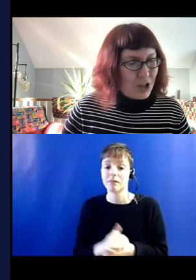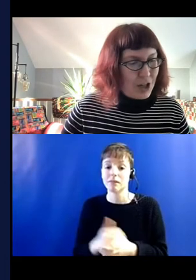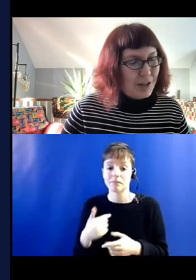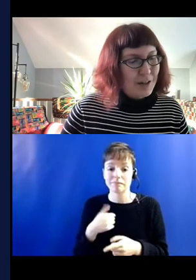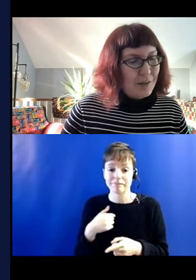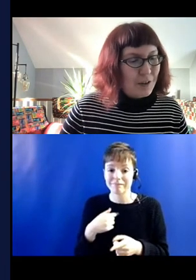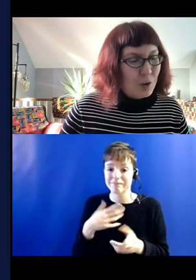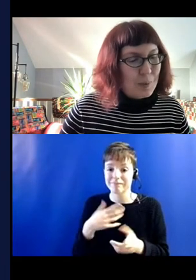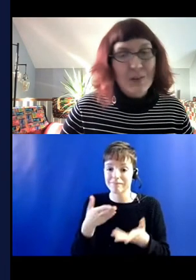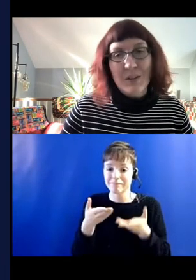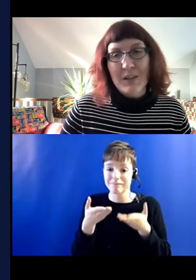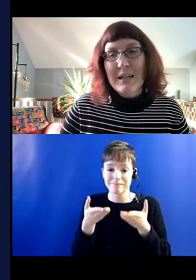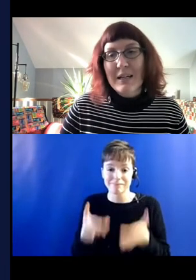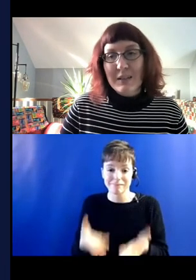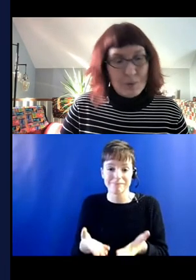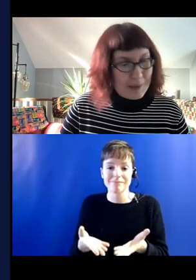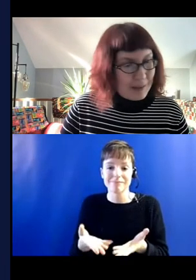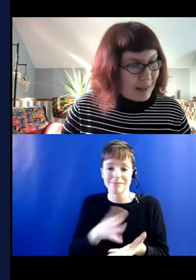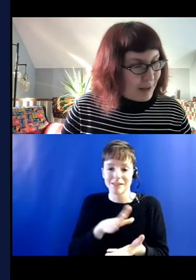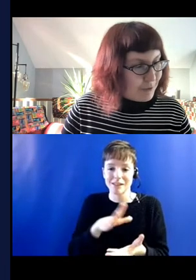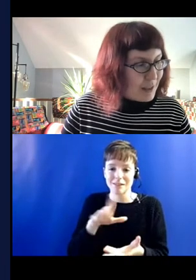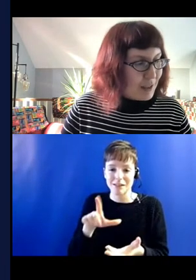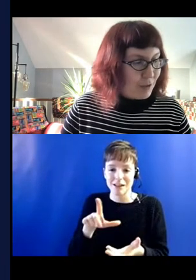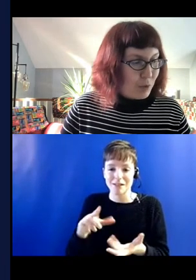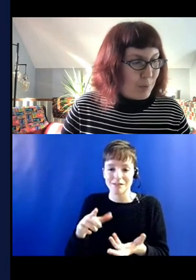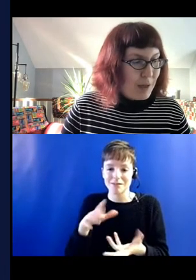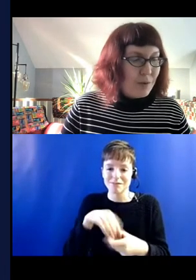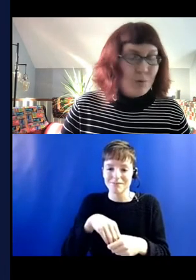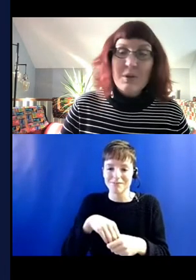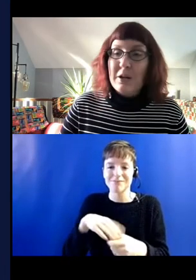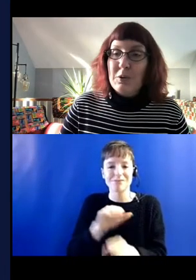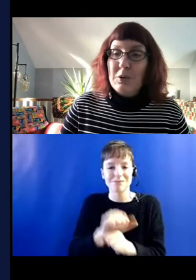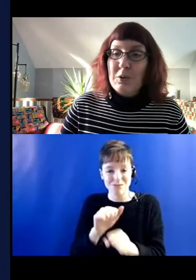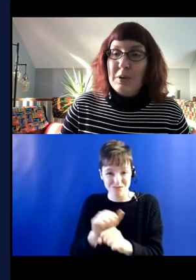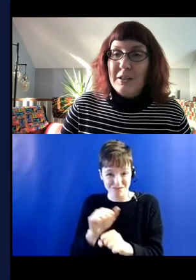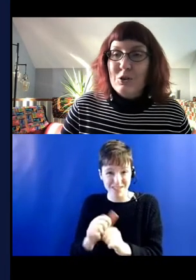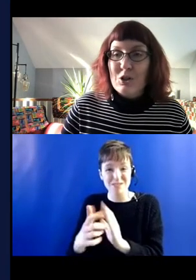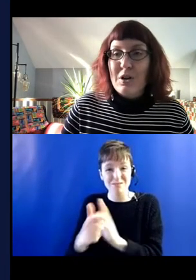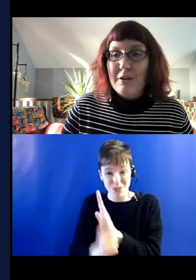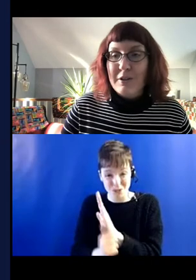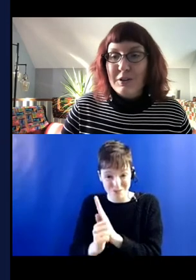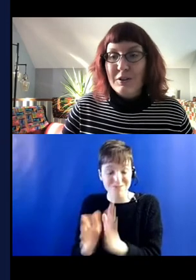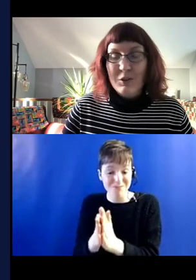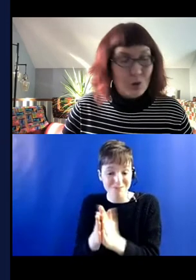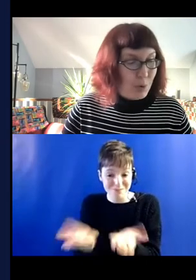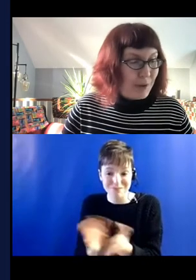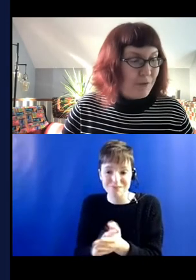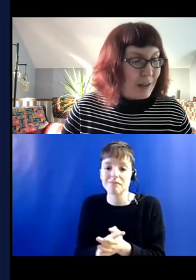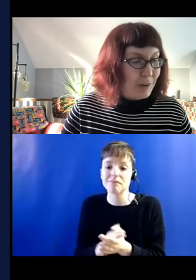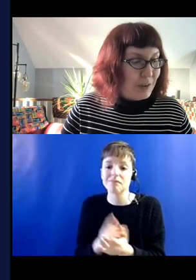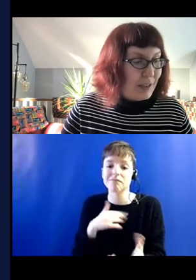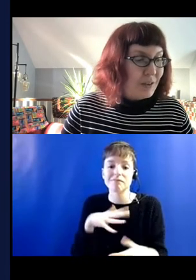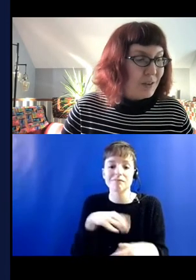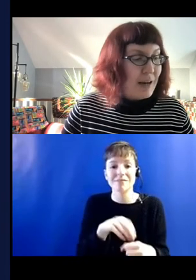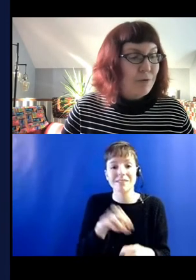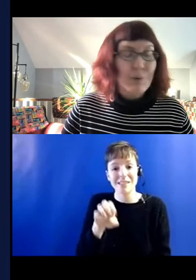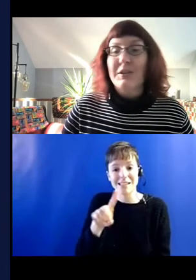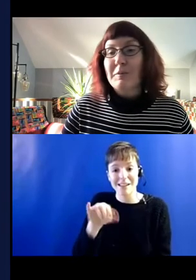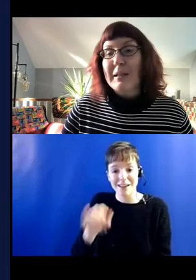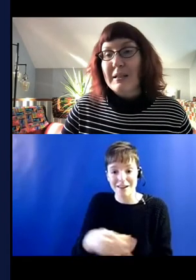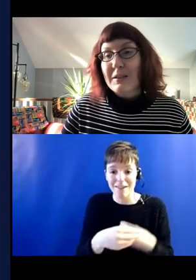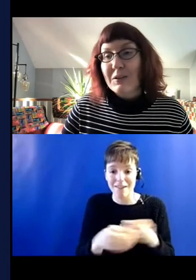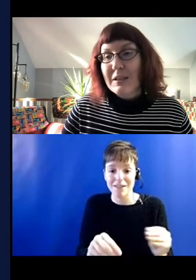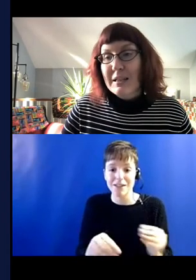creator and chair of the UBC Disability Affinity Group through the Equity and Inclusion Office to support faculty and staff